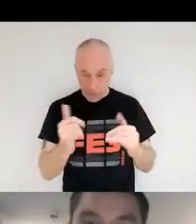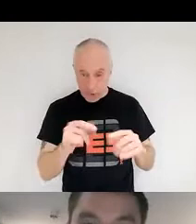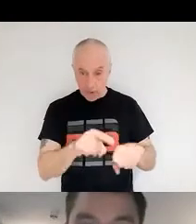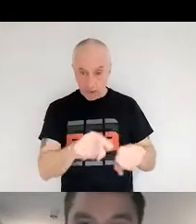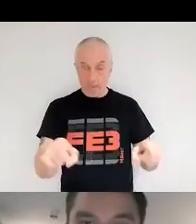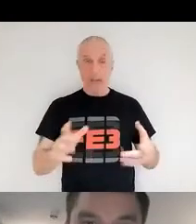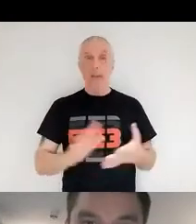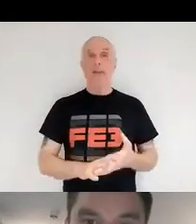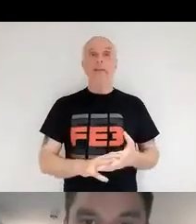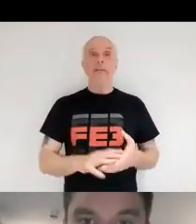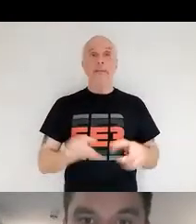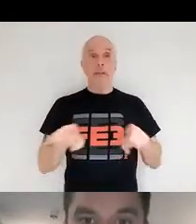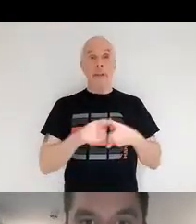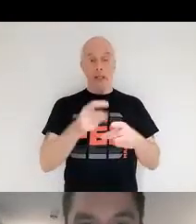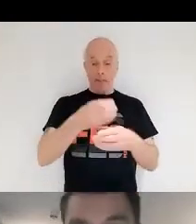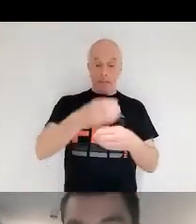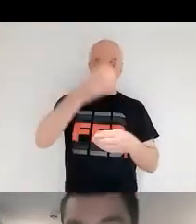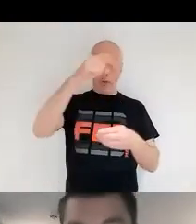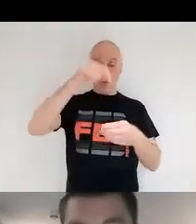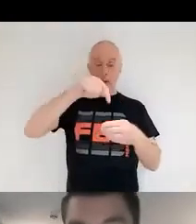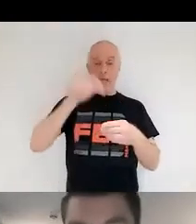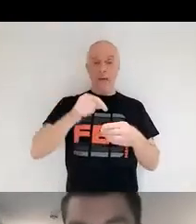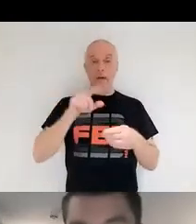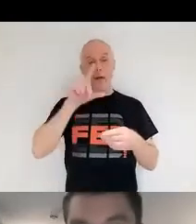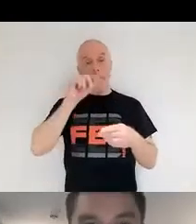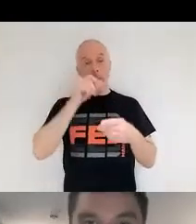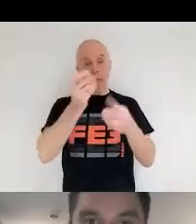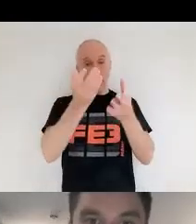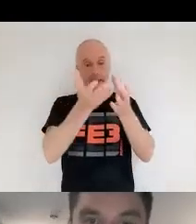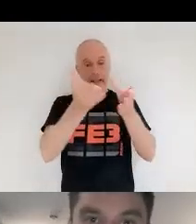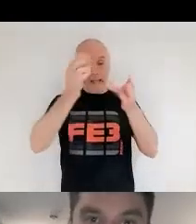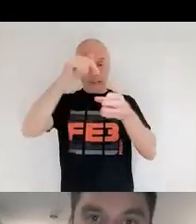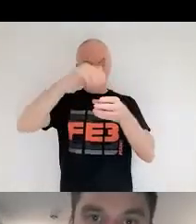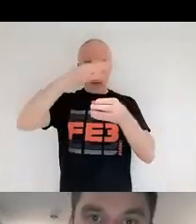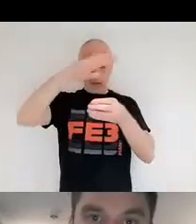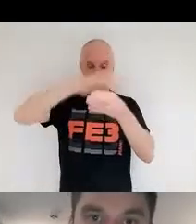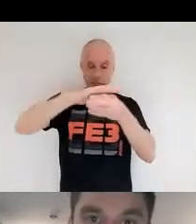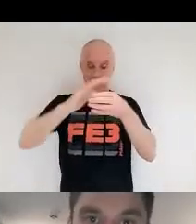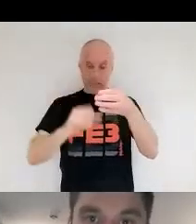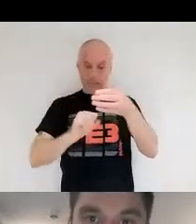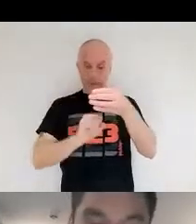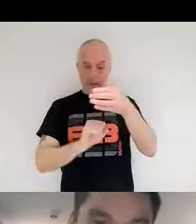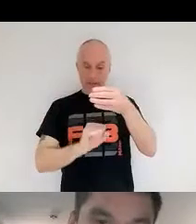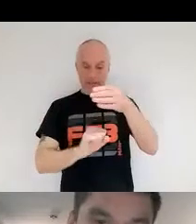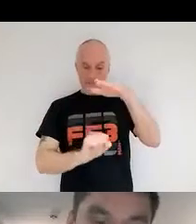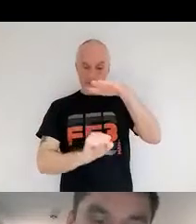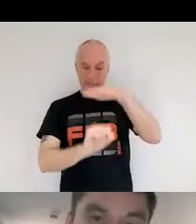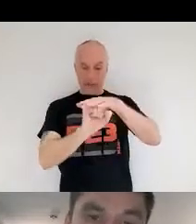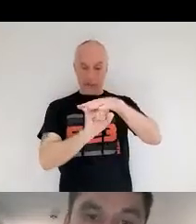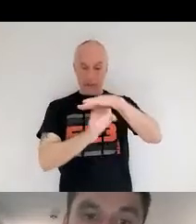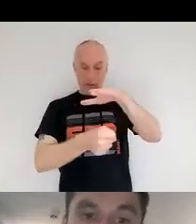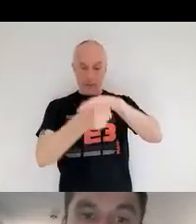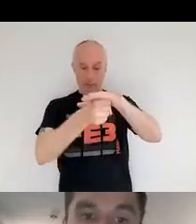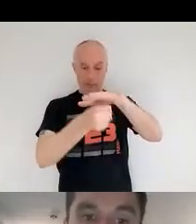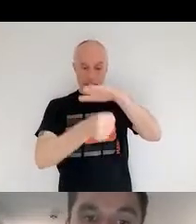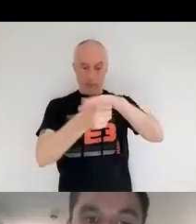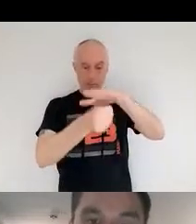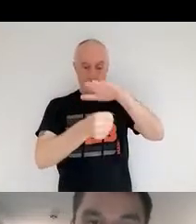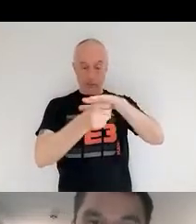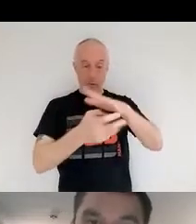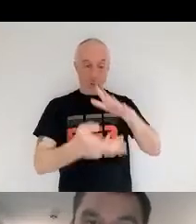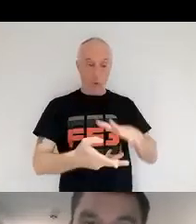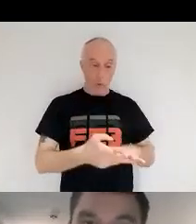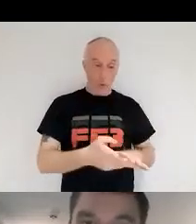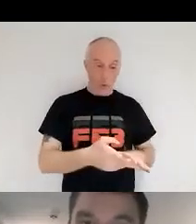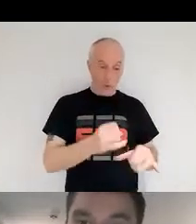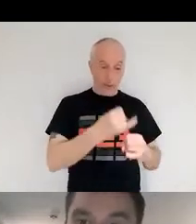be lint in the air intake. It could be some kind of mechanical failure within the gas valve. We